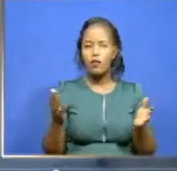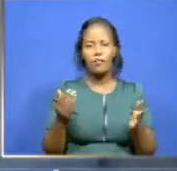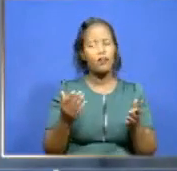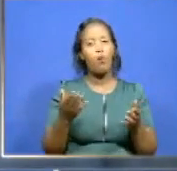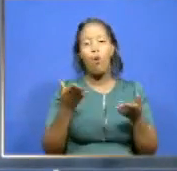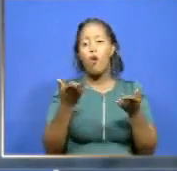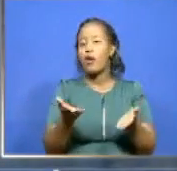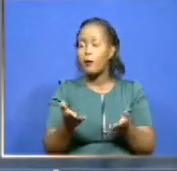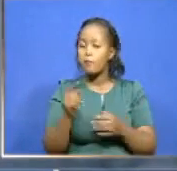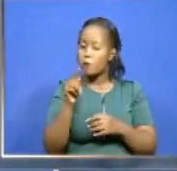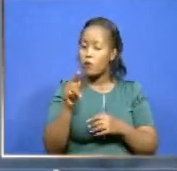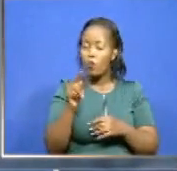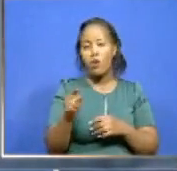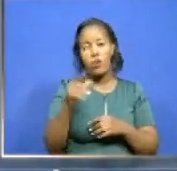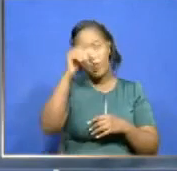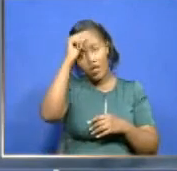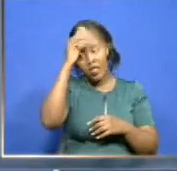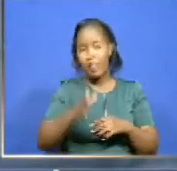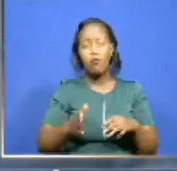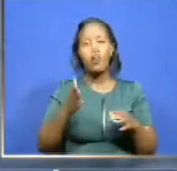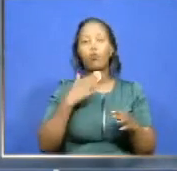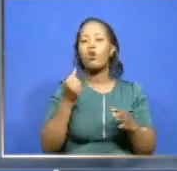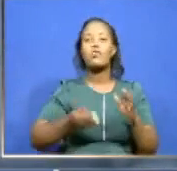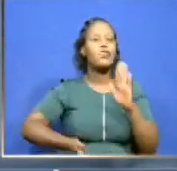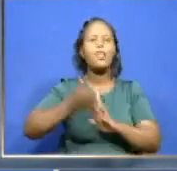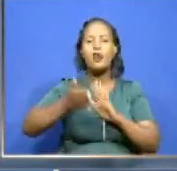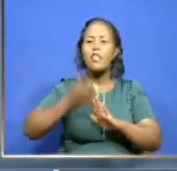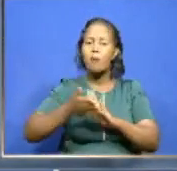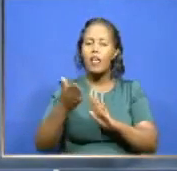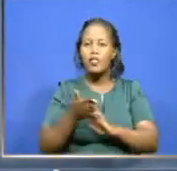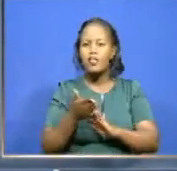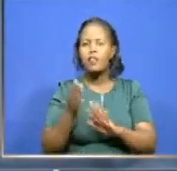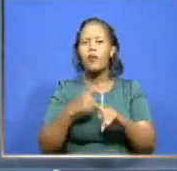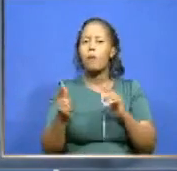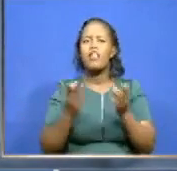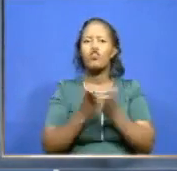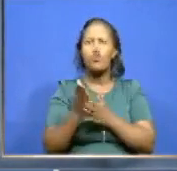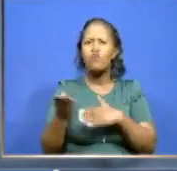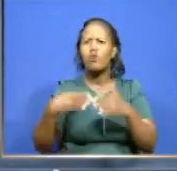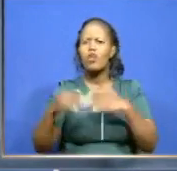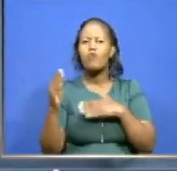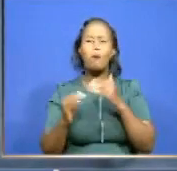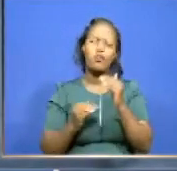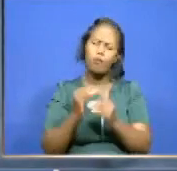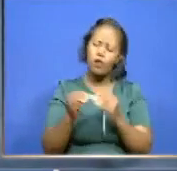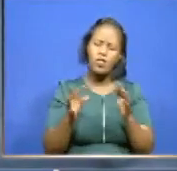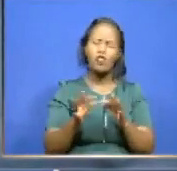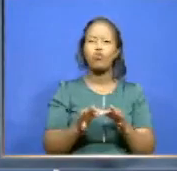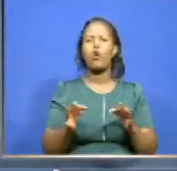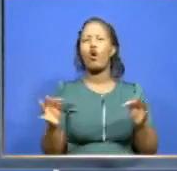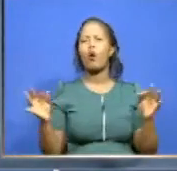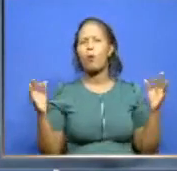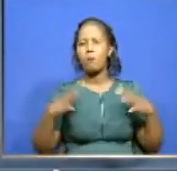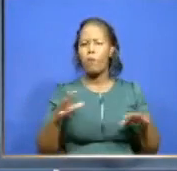Anatakikana. Na wewe unataka kitu ya emergency ipitie nje ya procurement. Na wananchi wanalia kwa